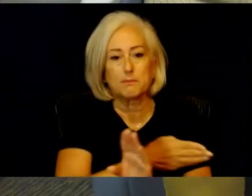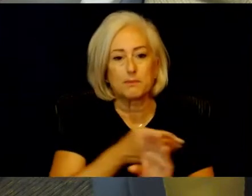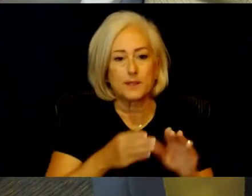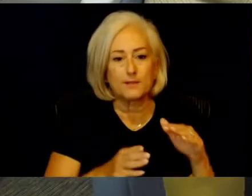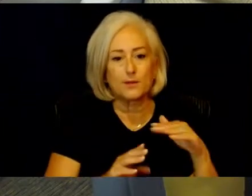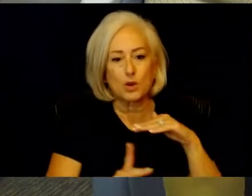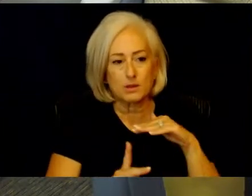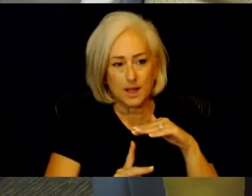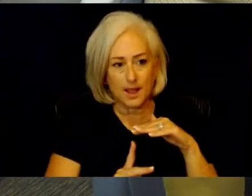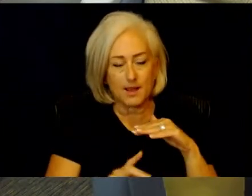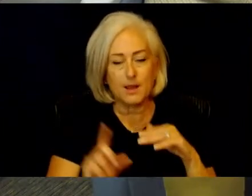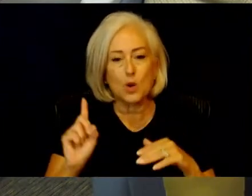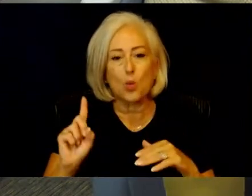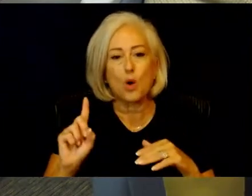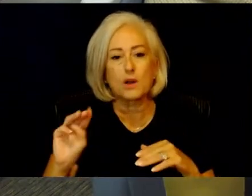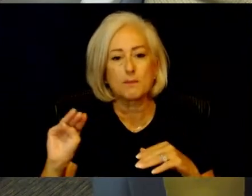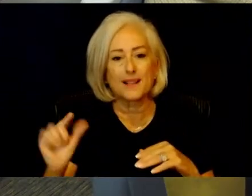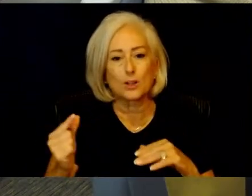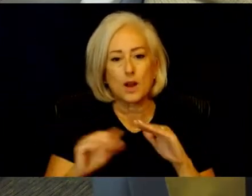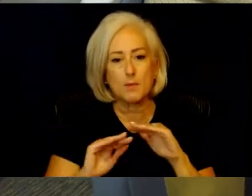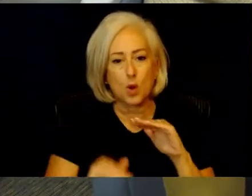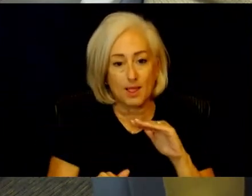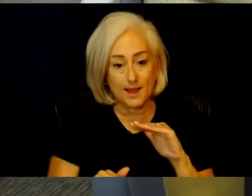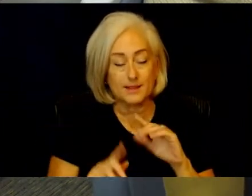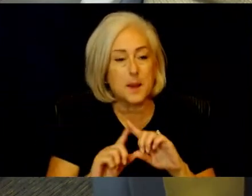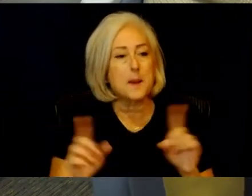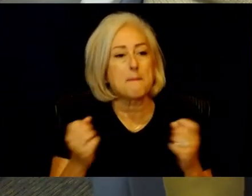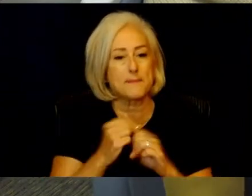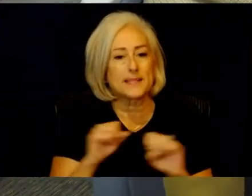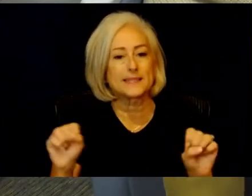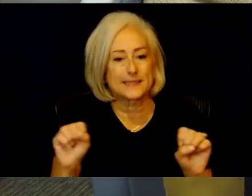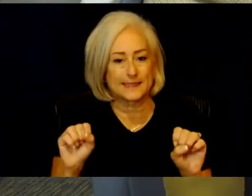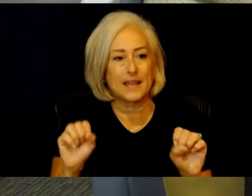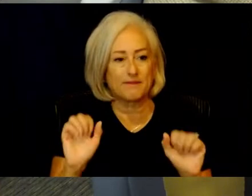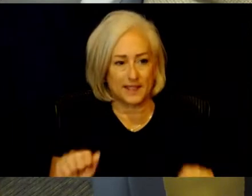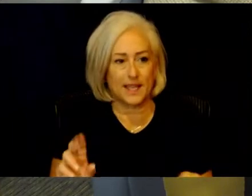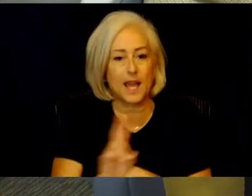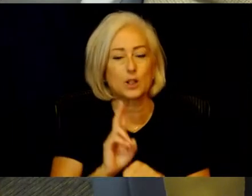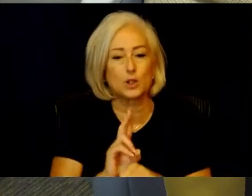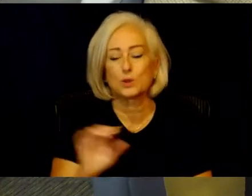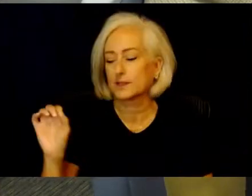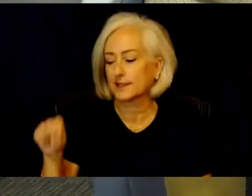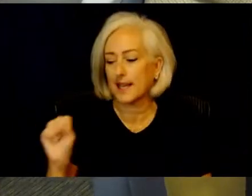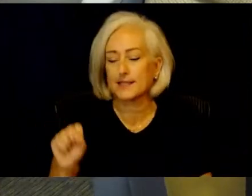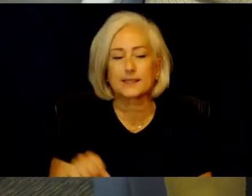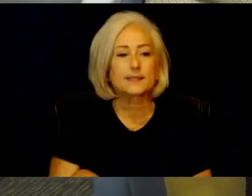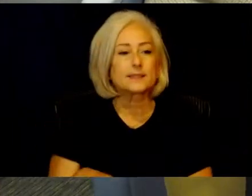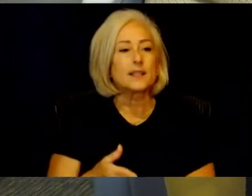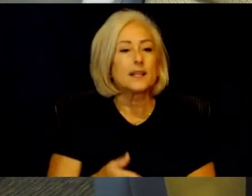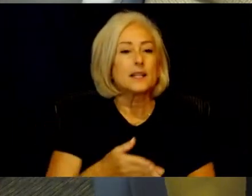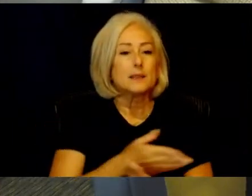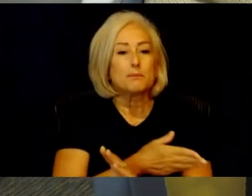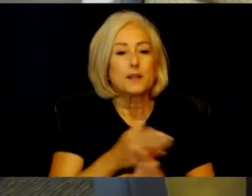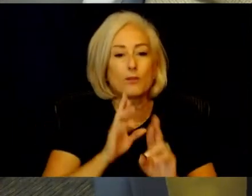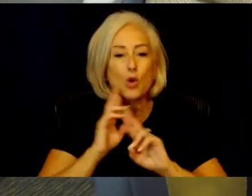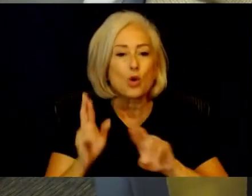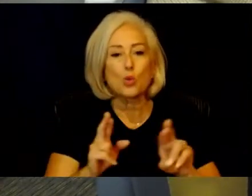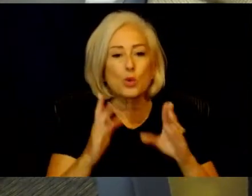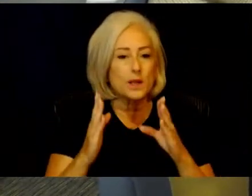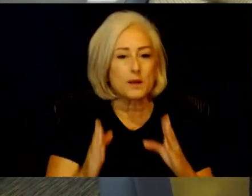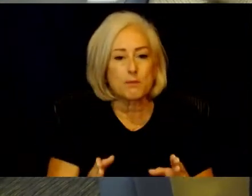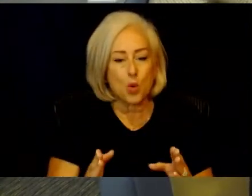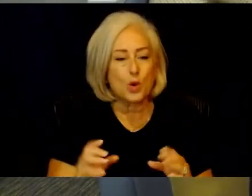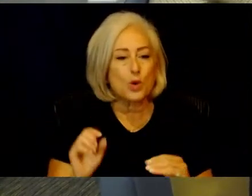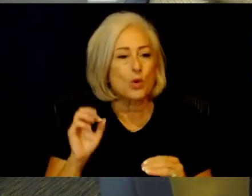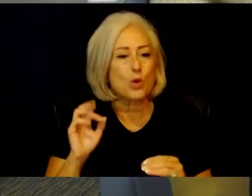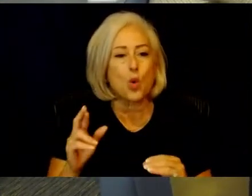or less. But it is safer. It is safe in kids to be used. Yes. All right. Before we get to any reporter or in more of our viewer questions,